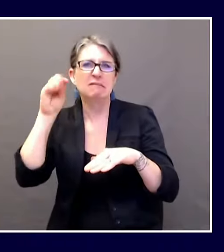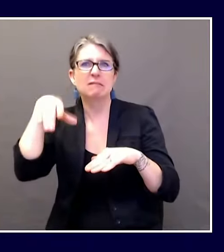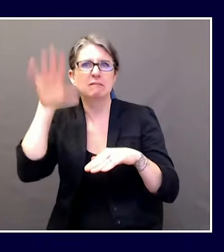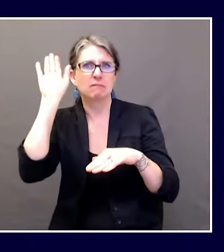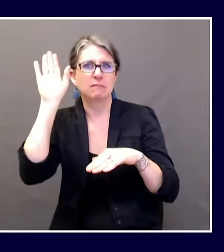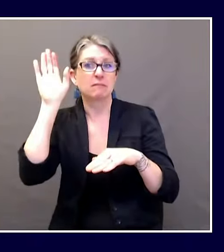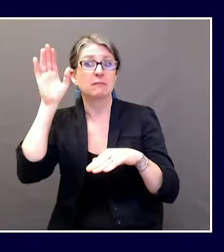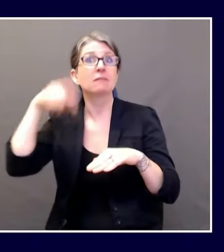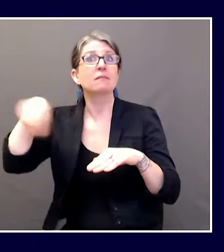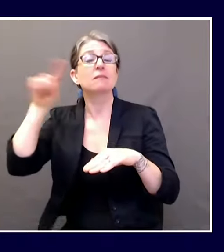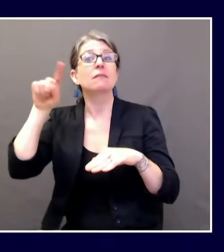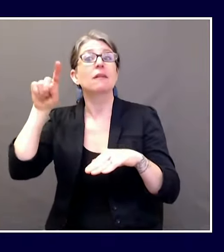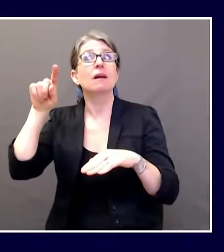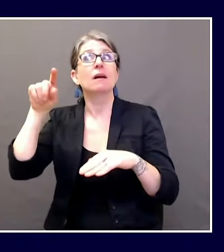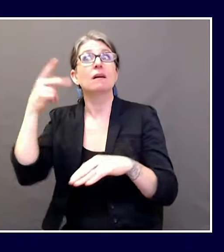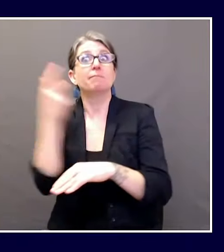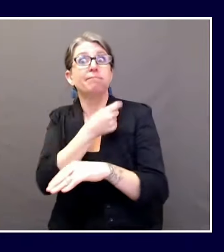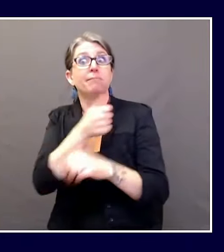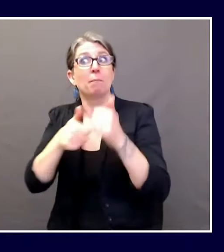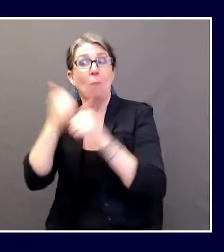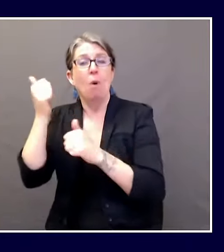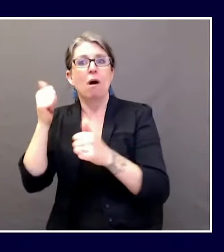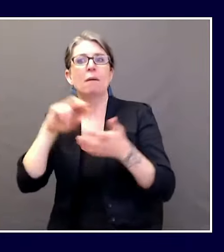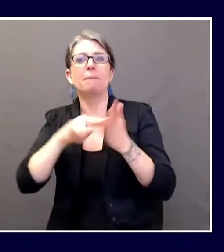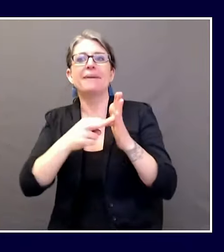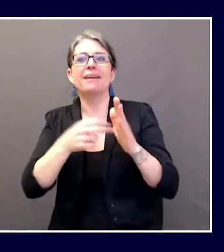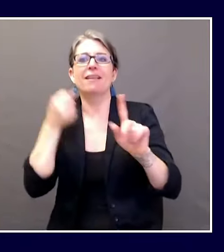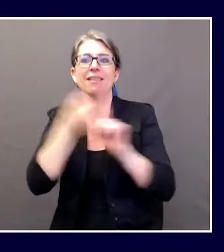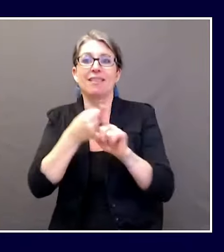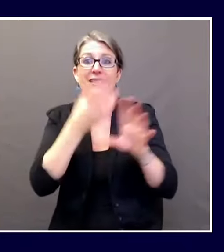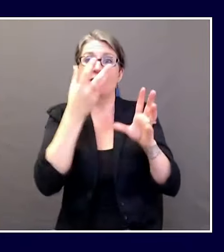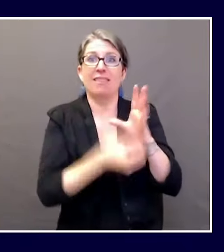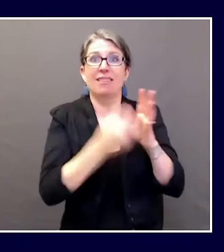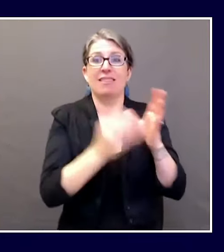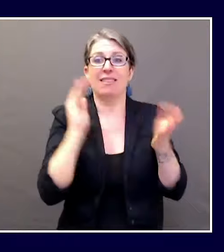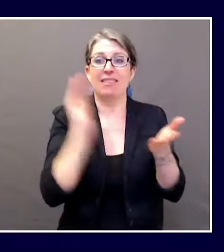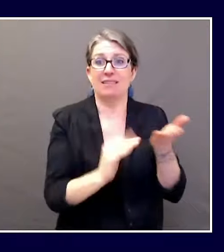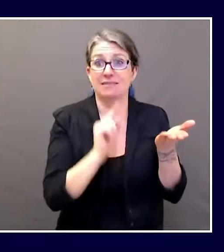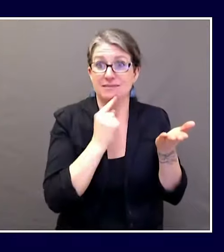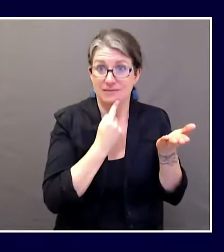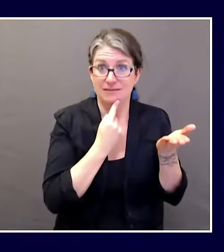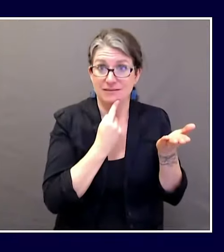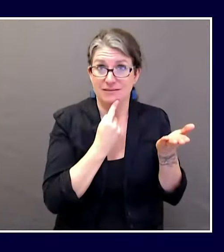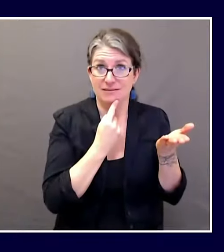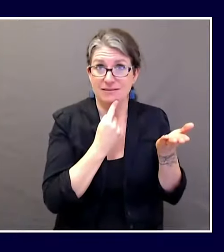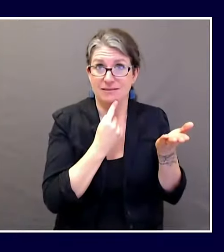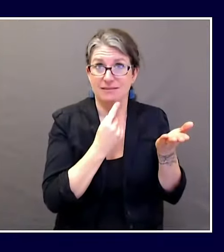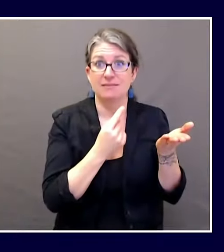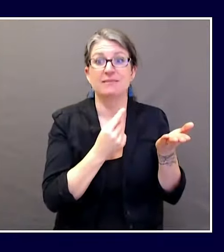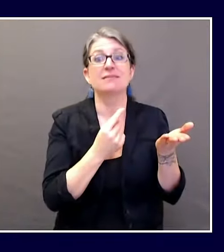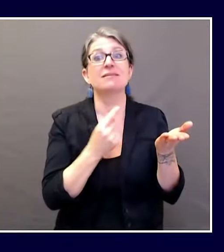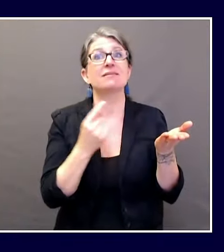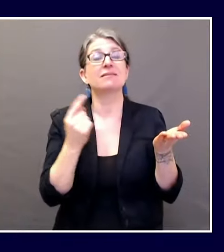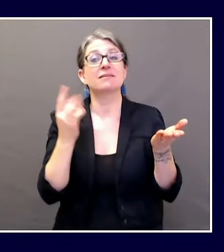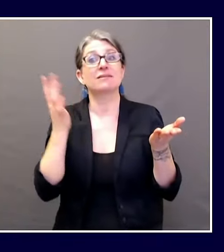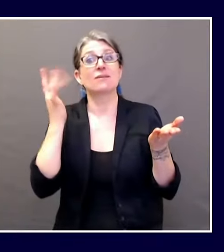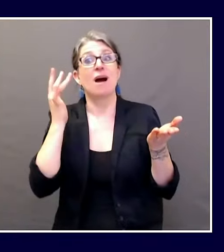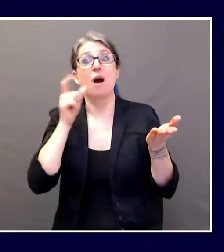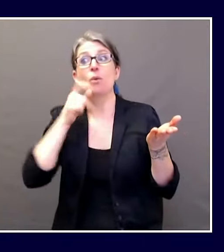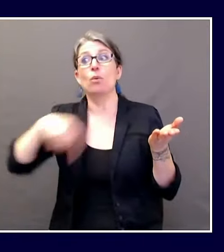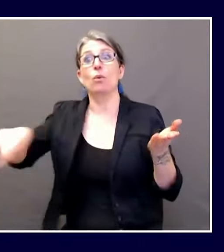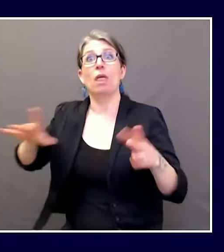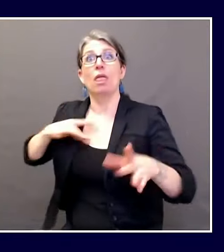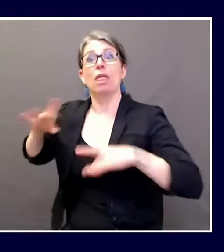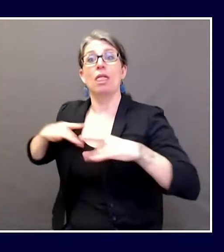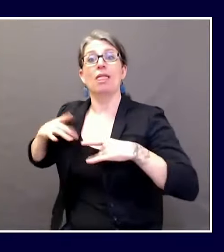the fact that now people who are contracting coronavirus are possibly folks who are less likely to suffer a severe illness or death? Is